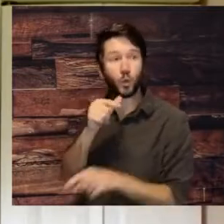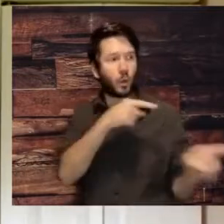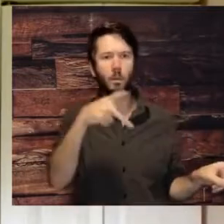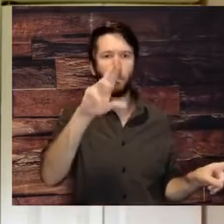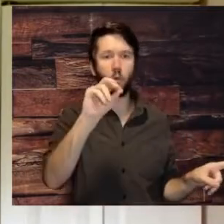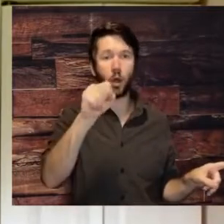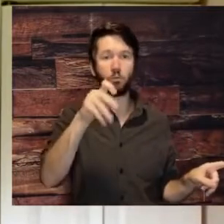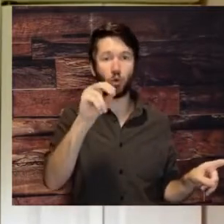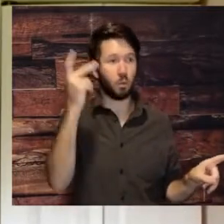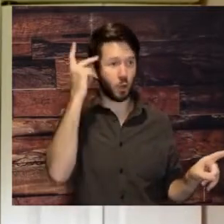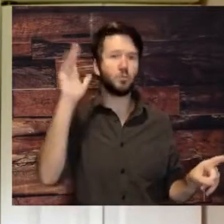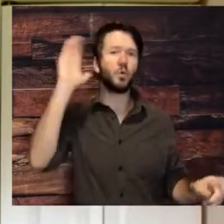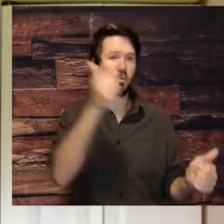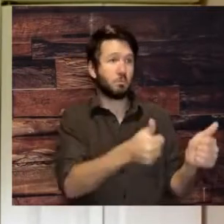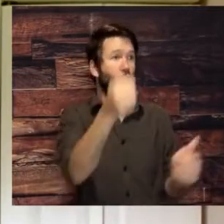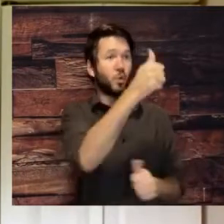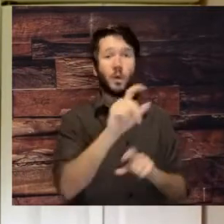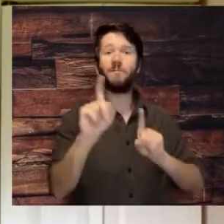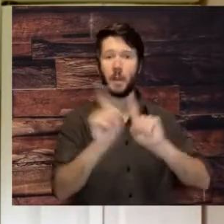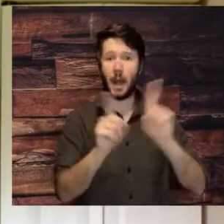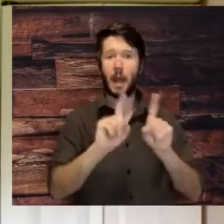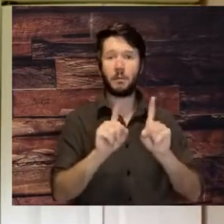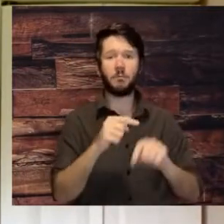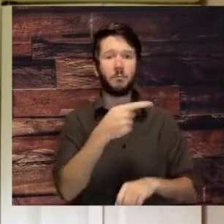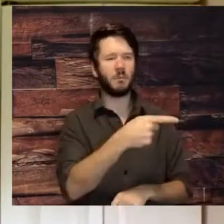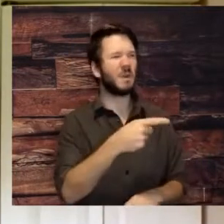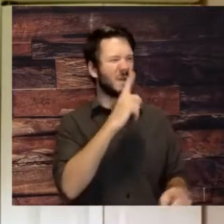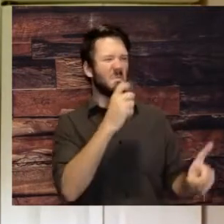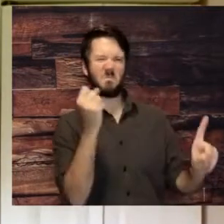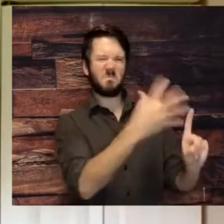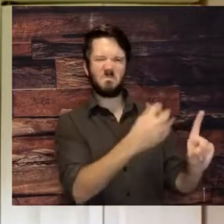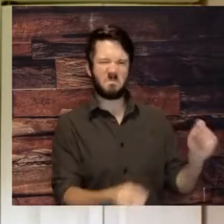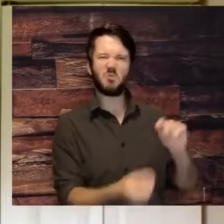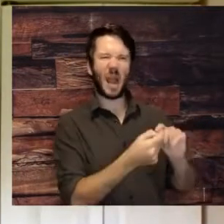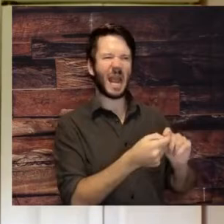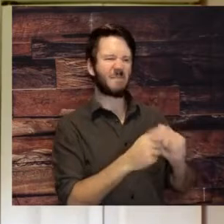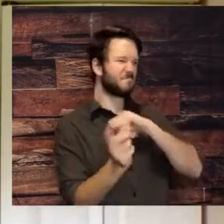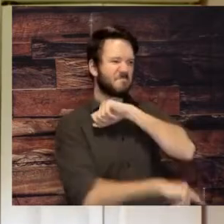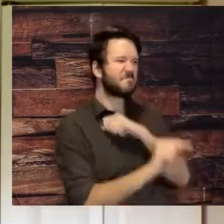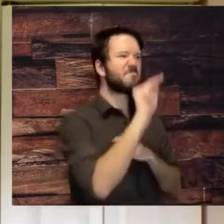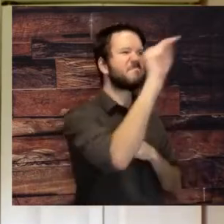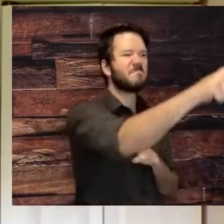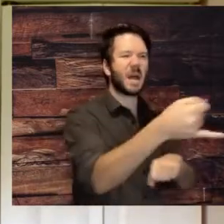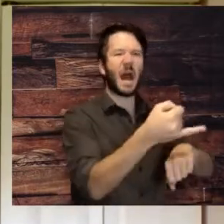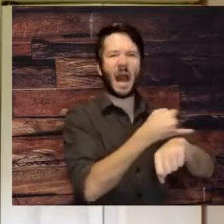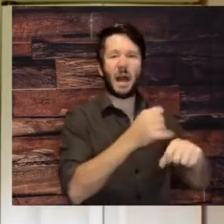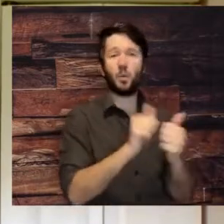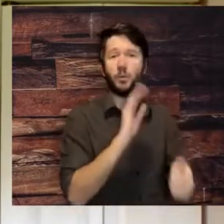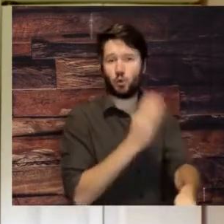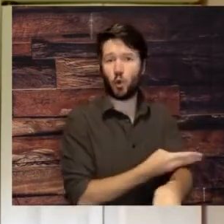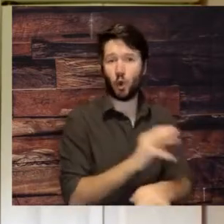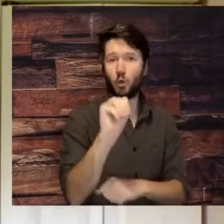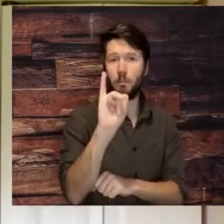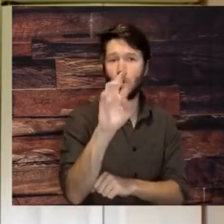find out that the shipwreck was caused by Prospero, who was once the Duke of Milan. He was betrayed and sent off with his